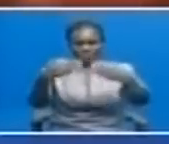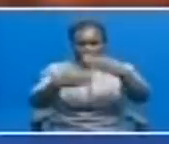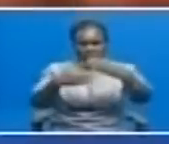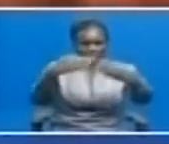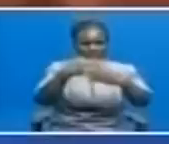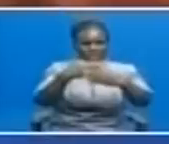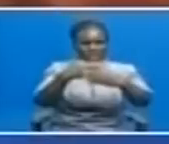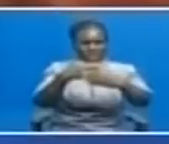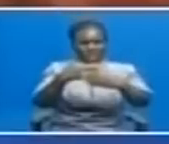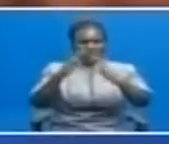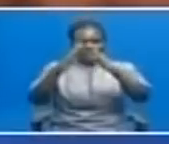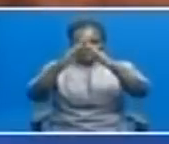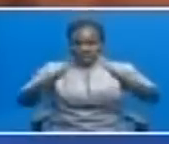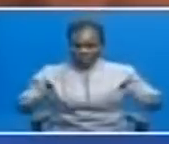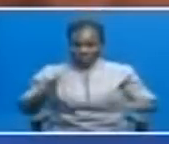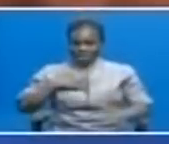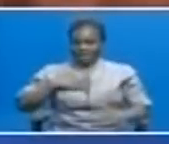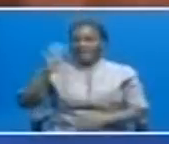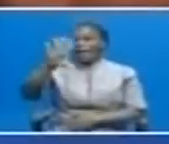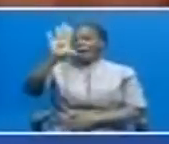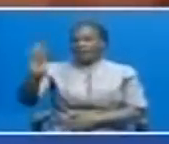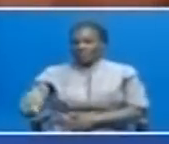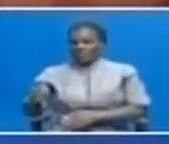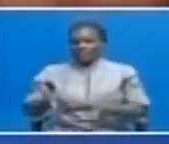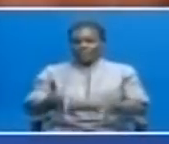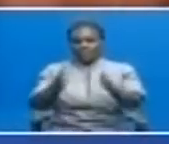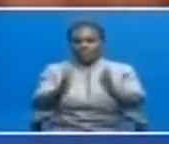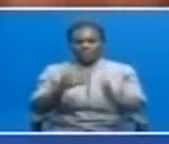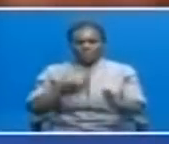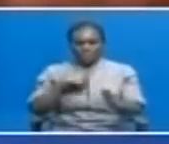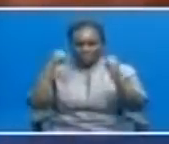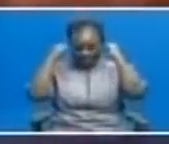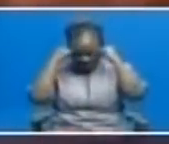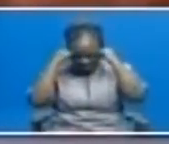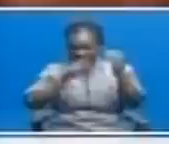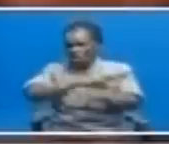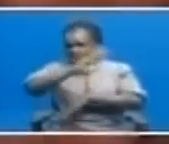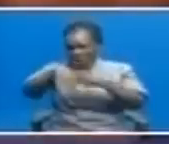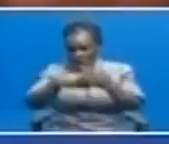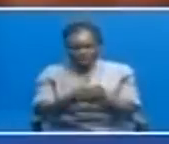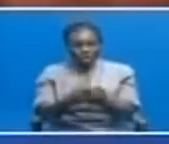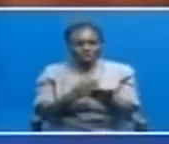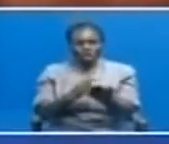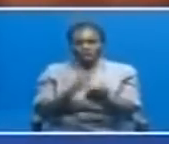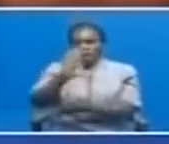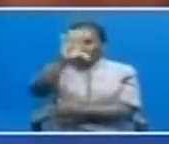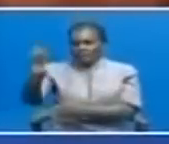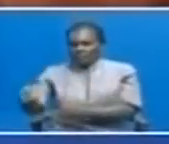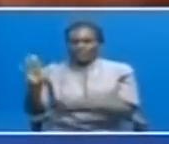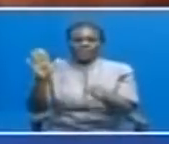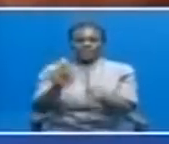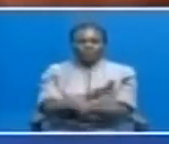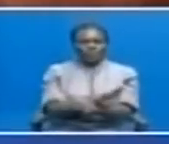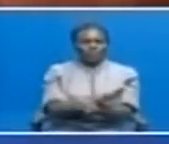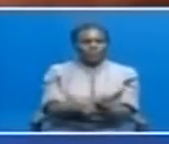make my house as African as possible after studying all the mud architecture through Africa and the